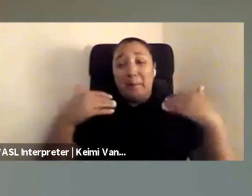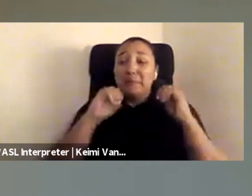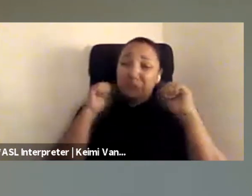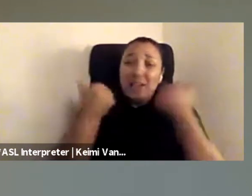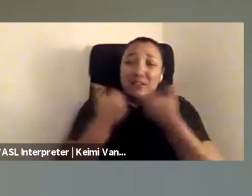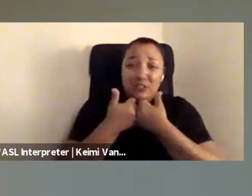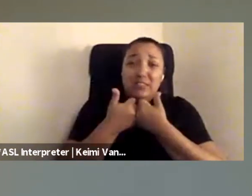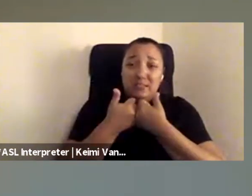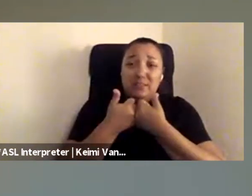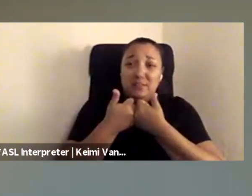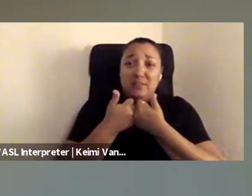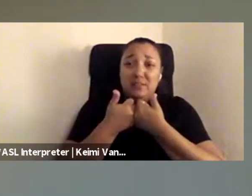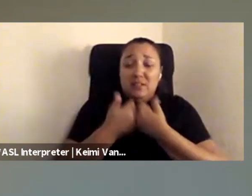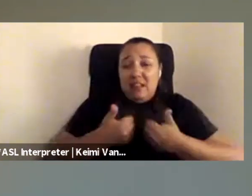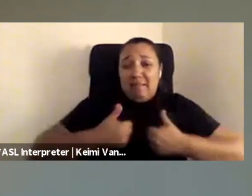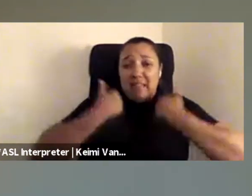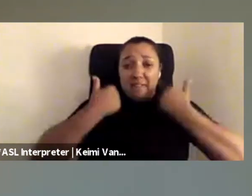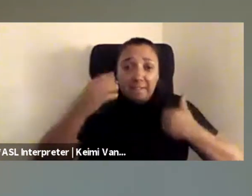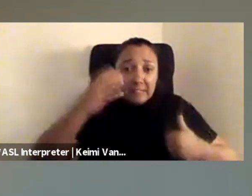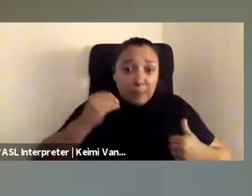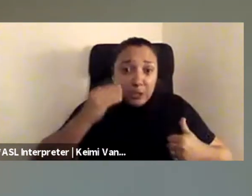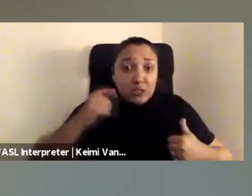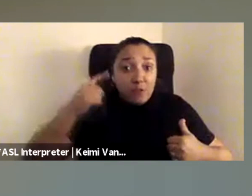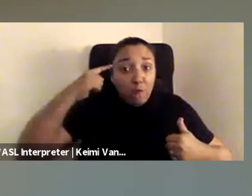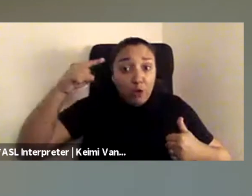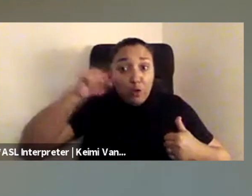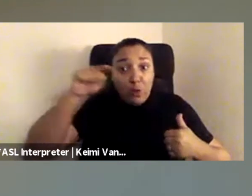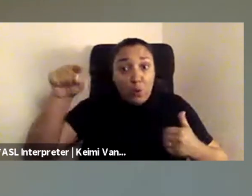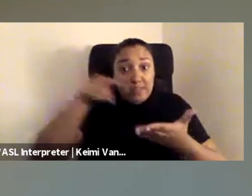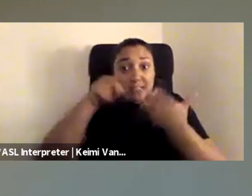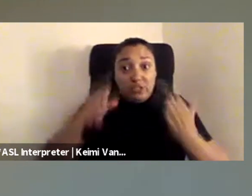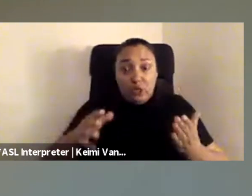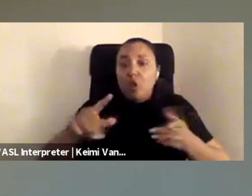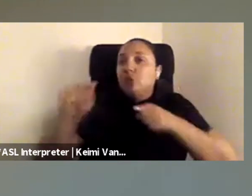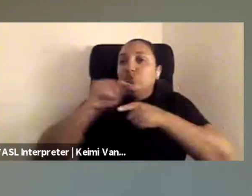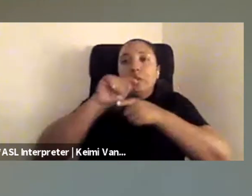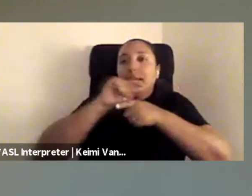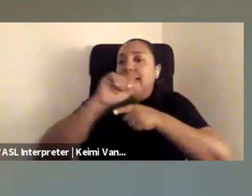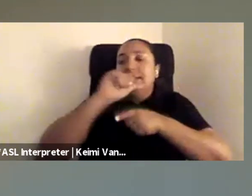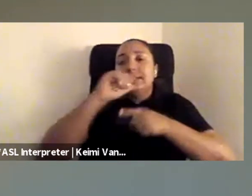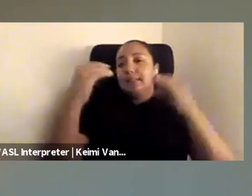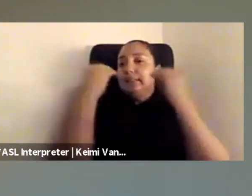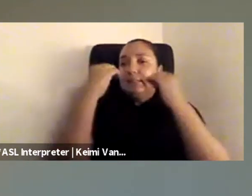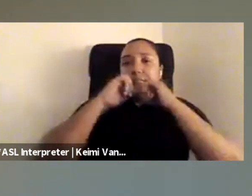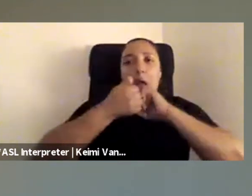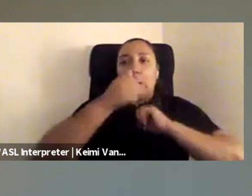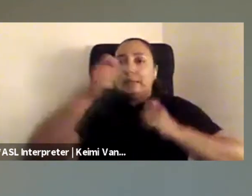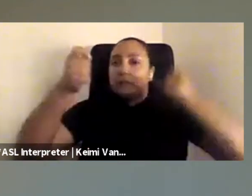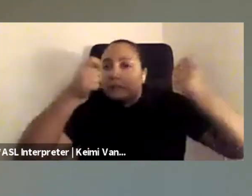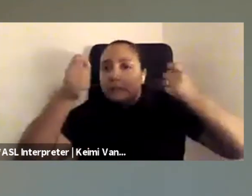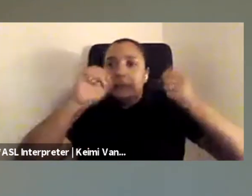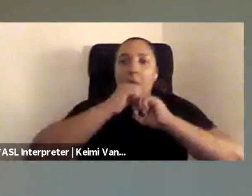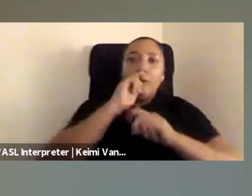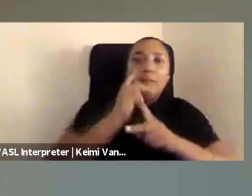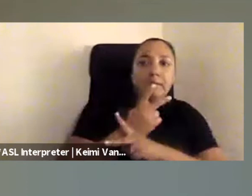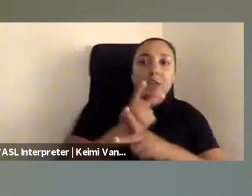challenging life experiences of a dancer that our training doesn't teach us how to do. And so that's what the